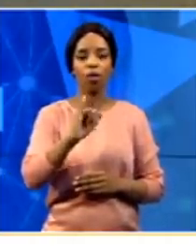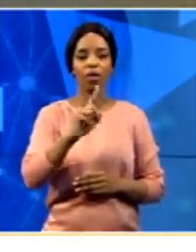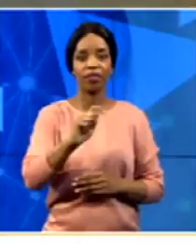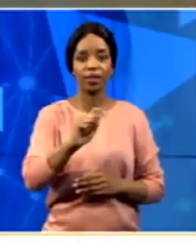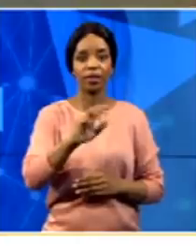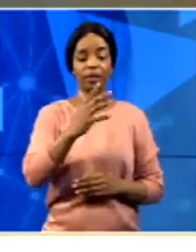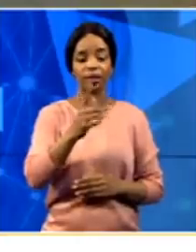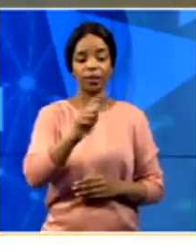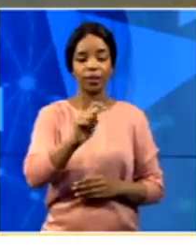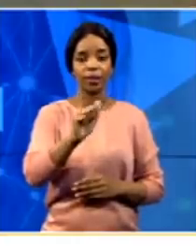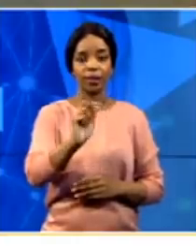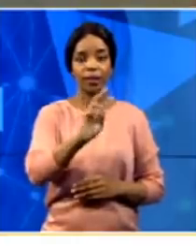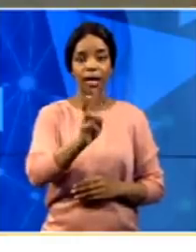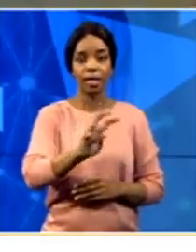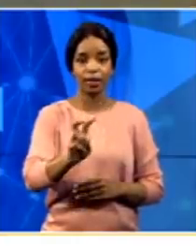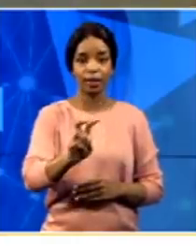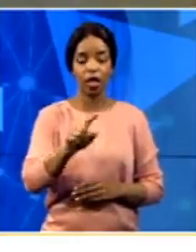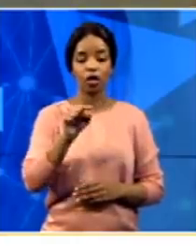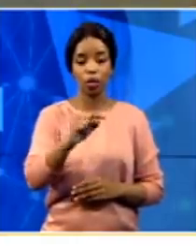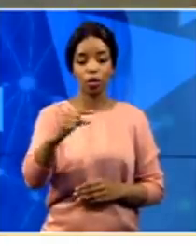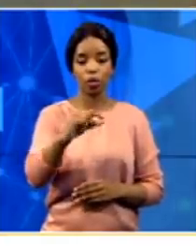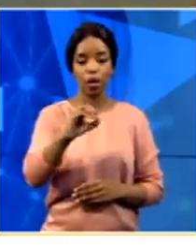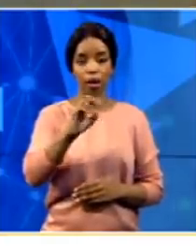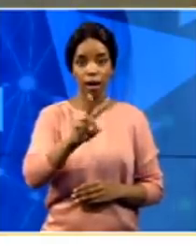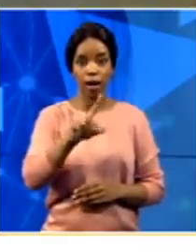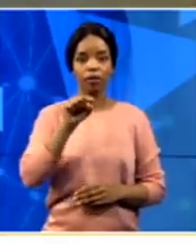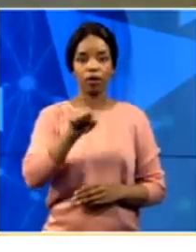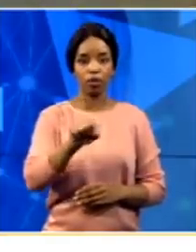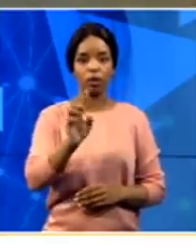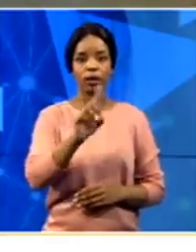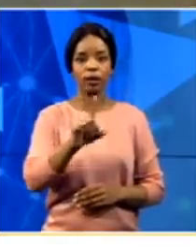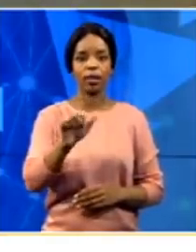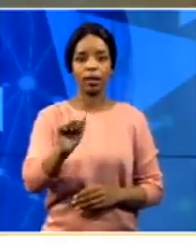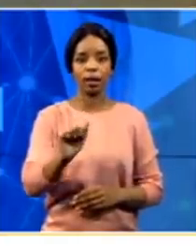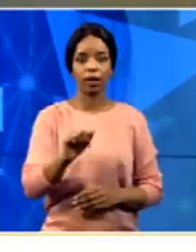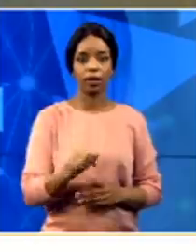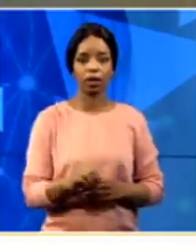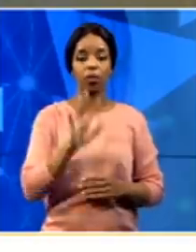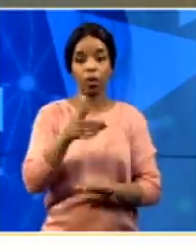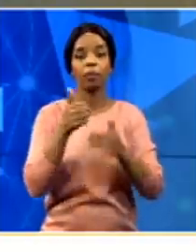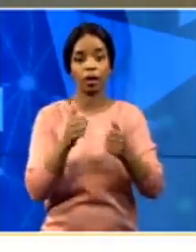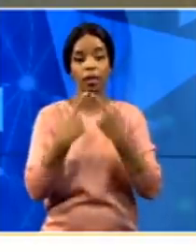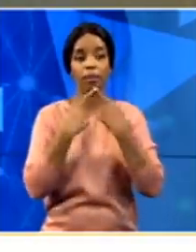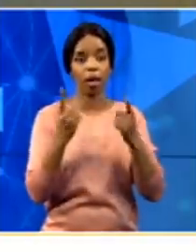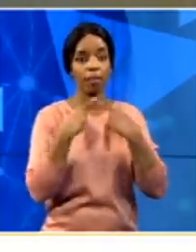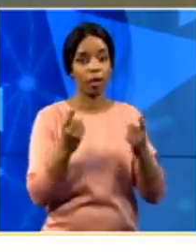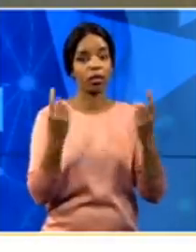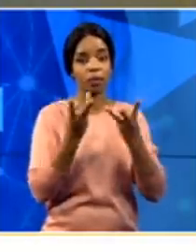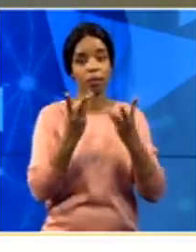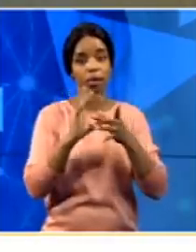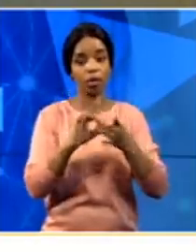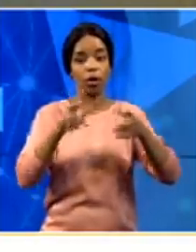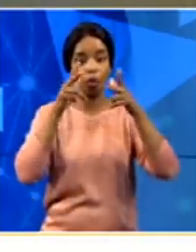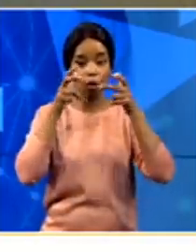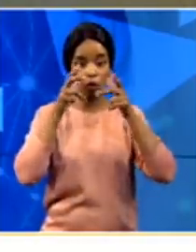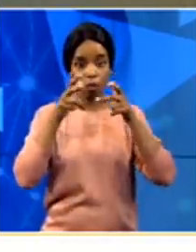COVID-TERS.gov.za. But can I rather send it to you after the call so that you can publish it to your listeners? It would really be great, because I hope that doesn't